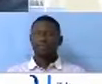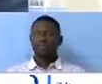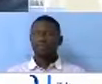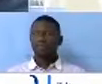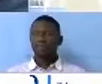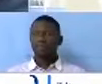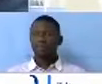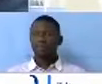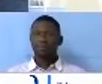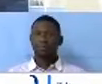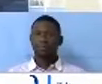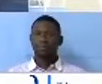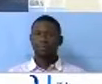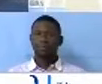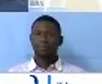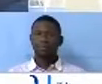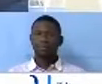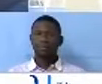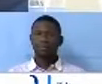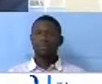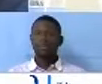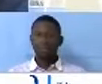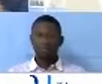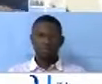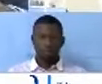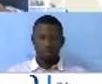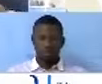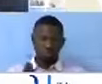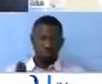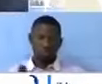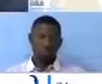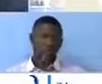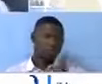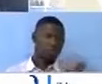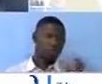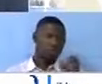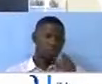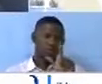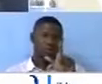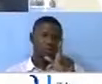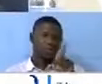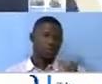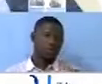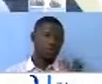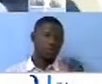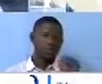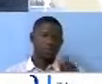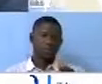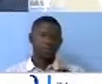You moved to Holgam after you